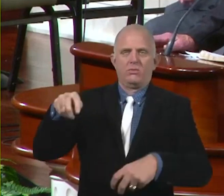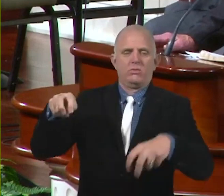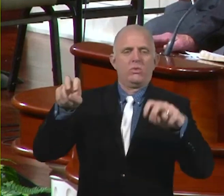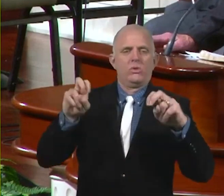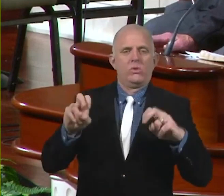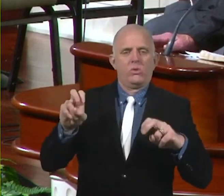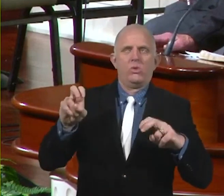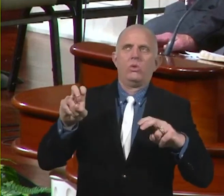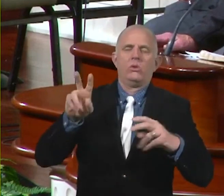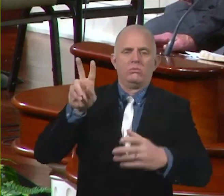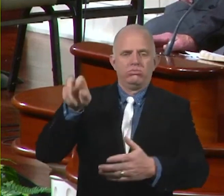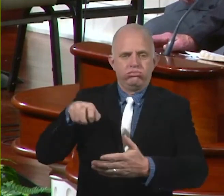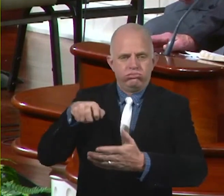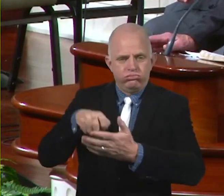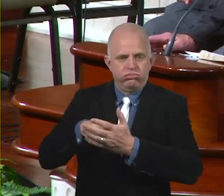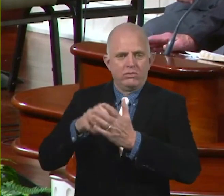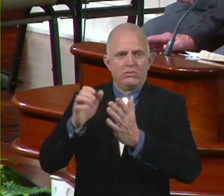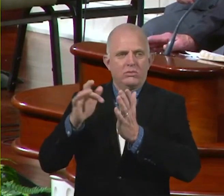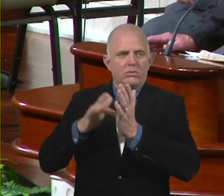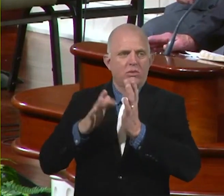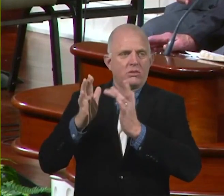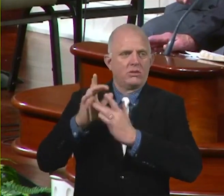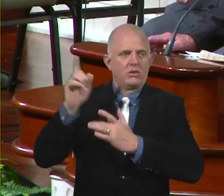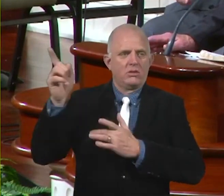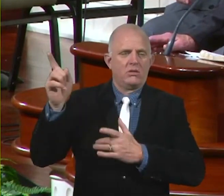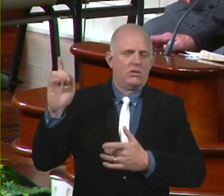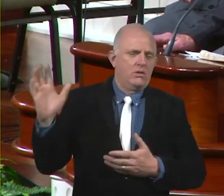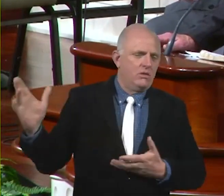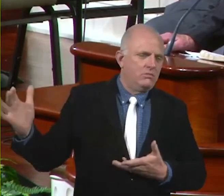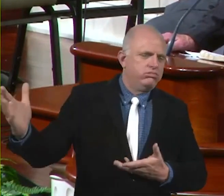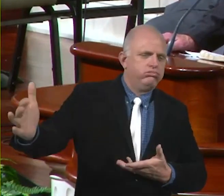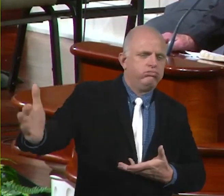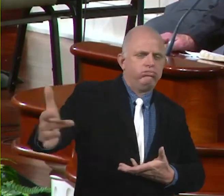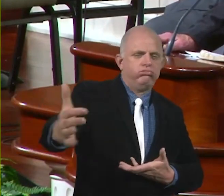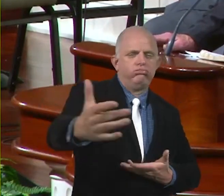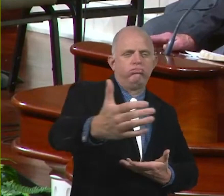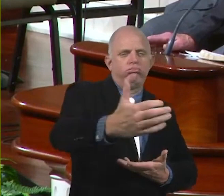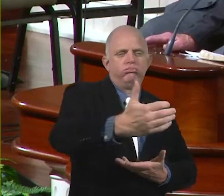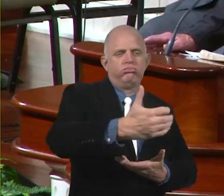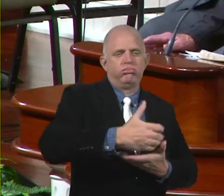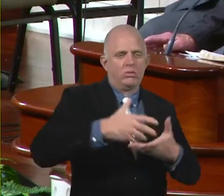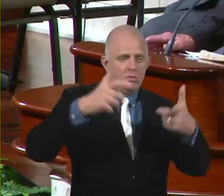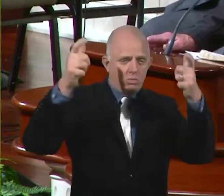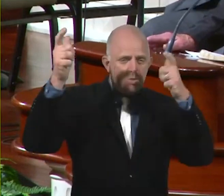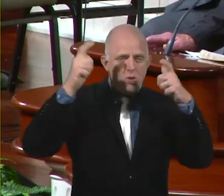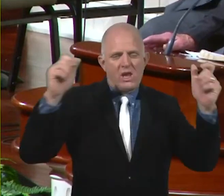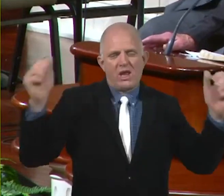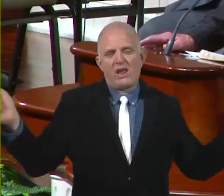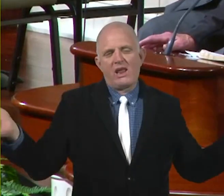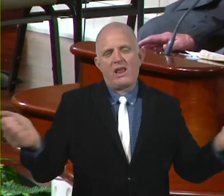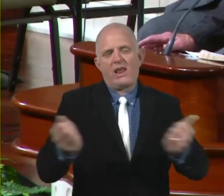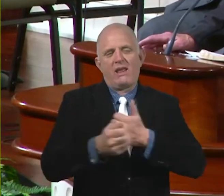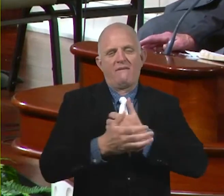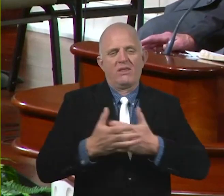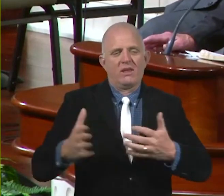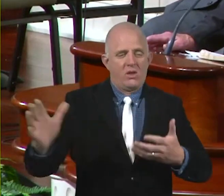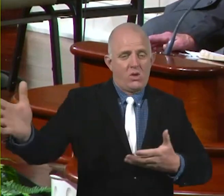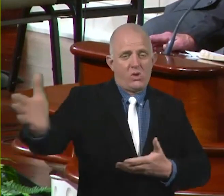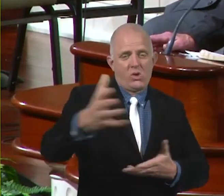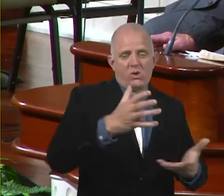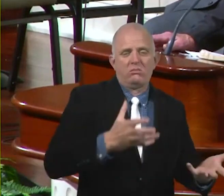Jesus is going to take everything, all the crowns, everything, and hand them back to the